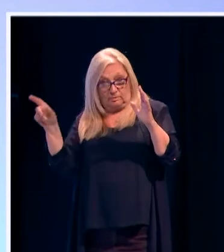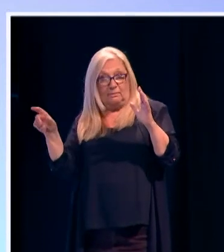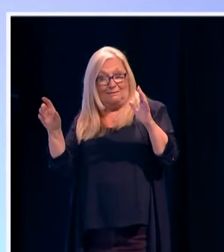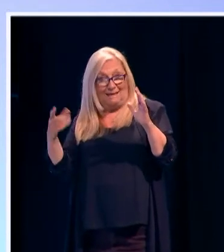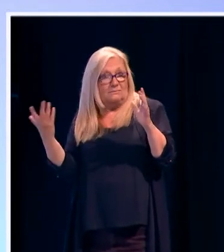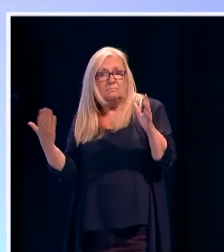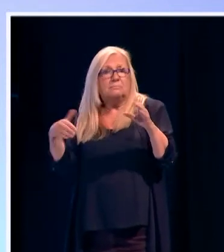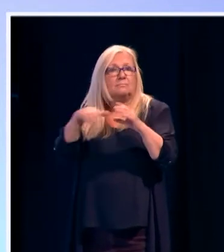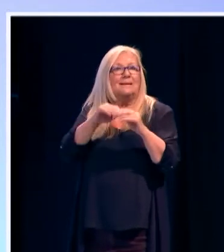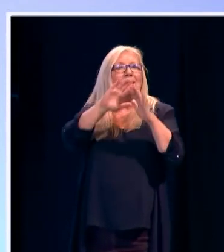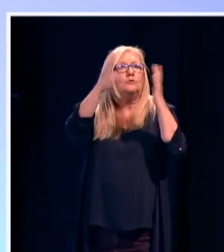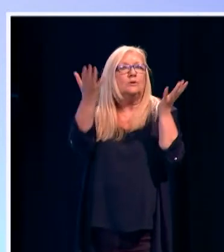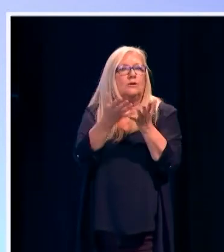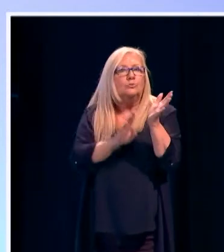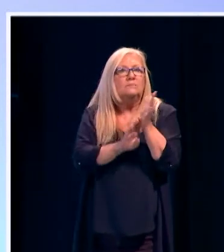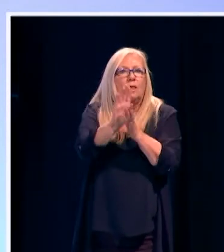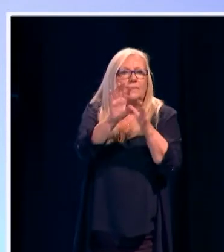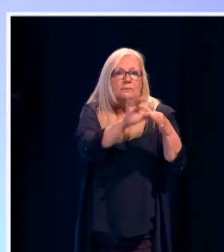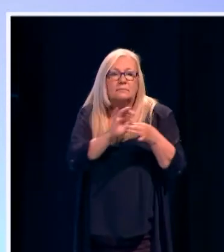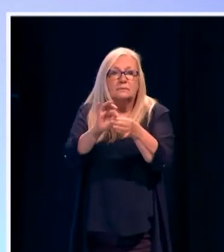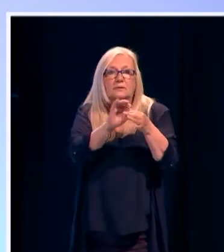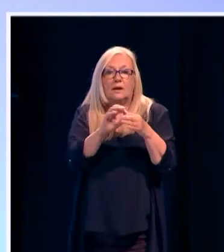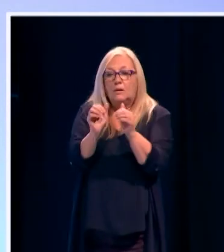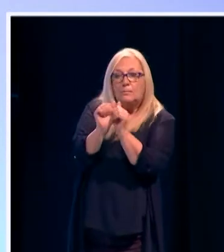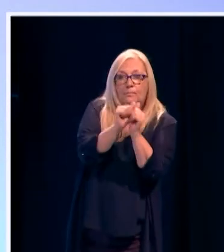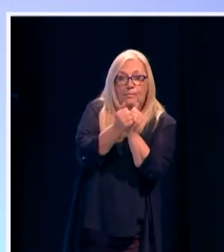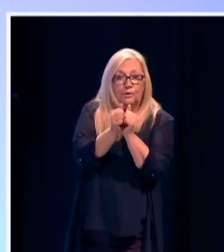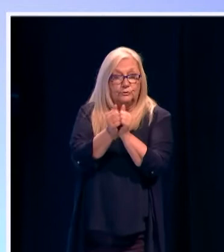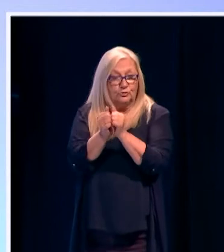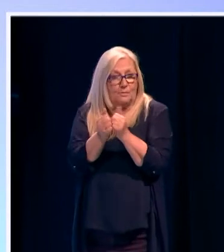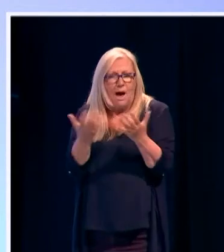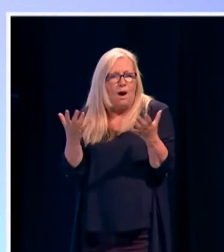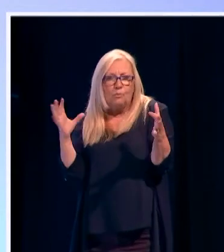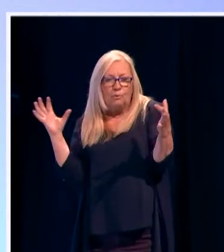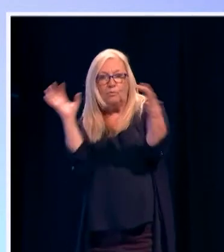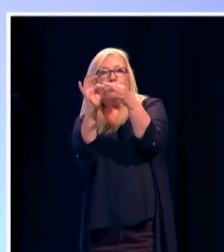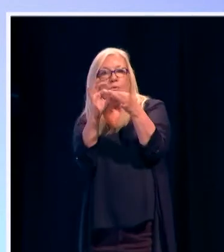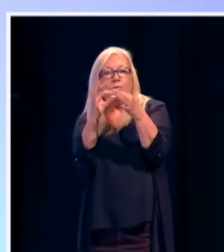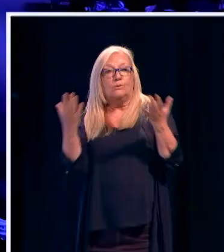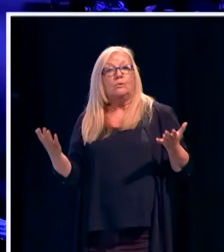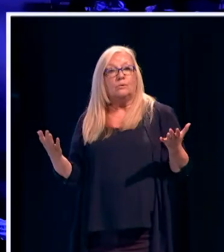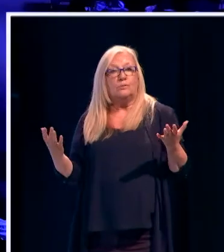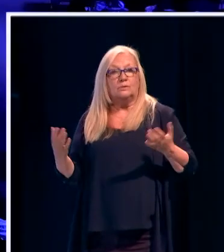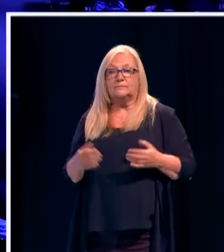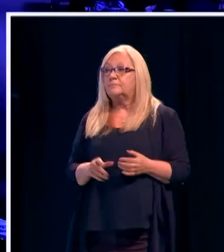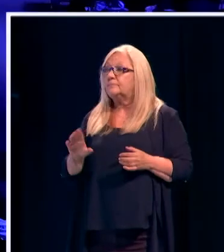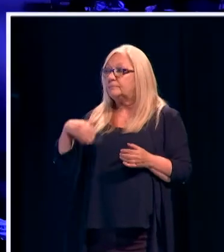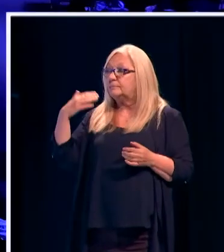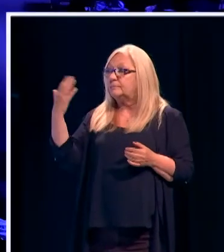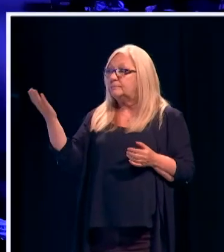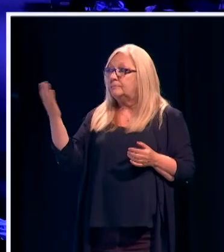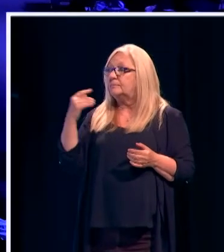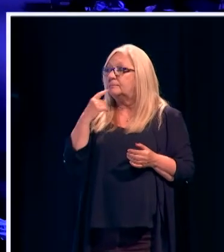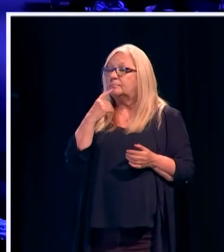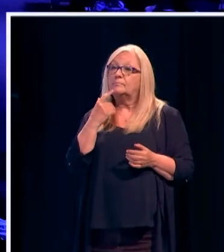cooperation? Any opportunities, any partnerships? For us is working in the grassroots